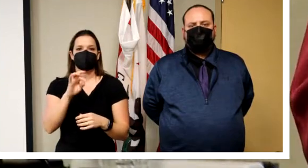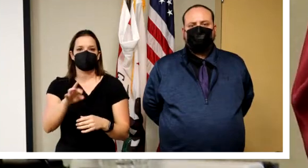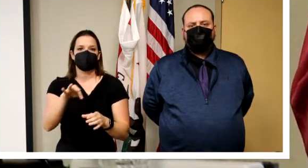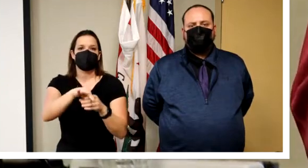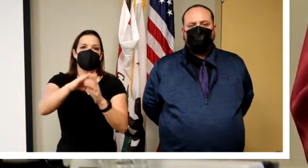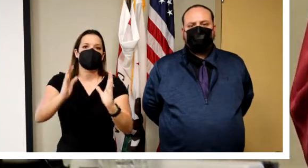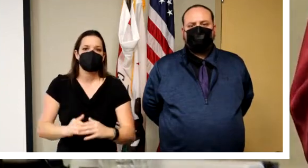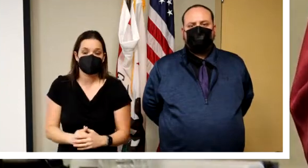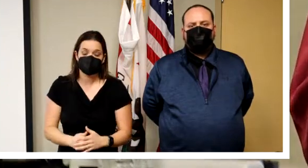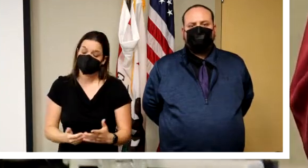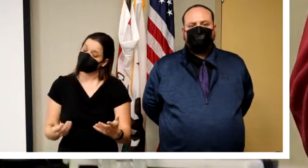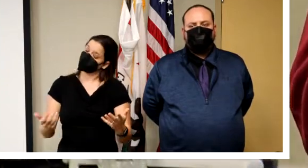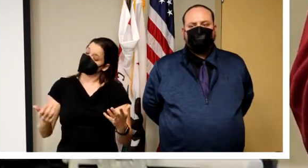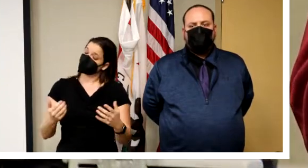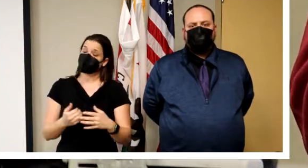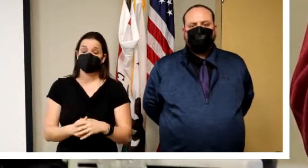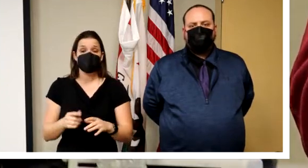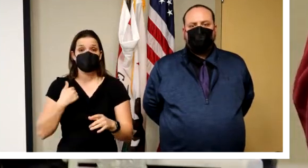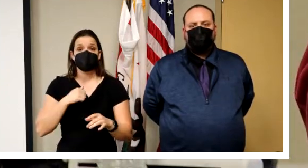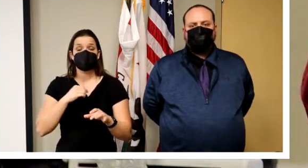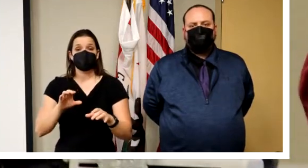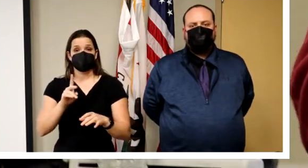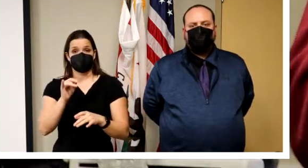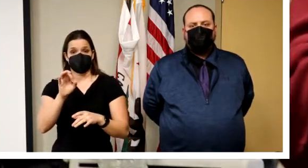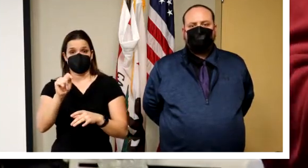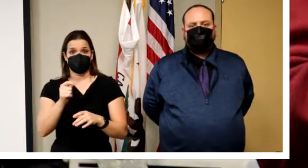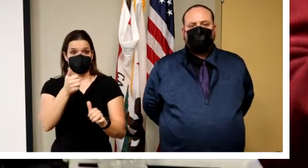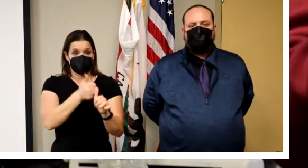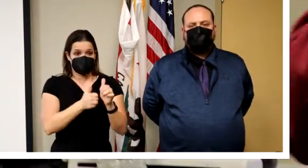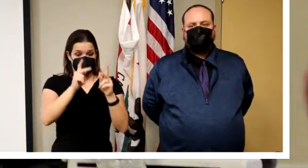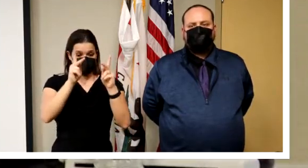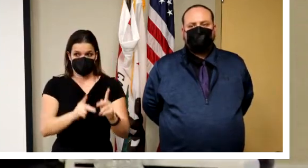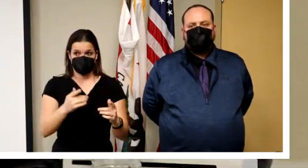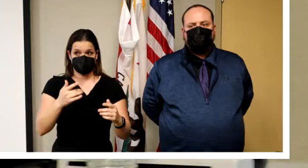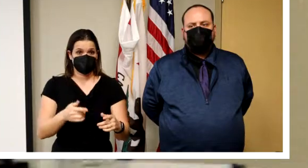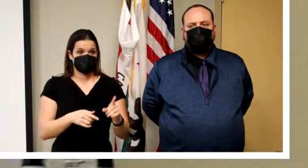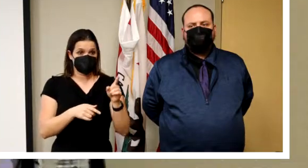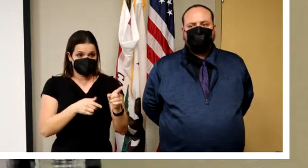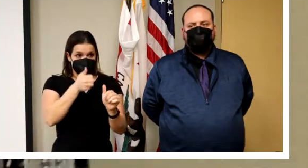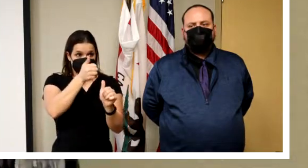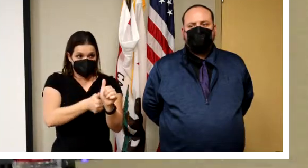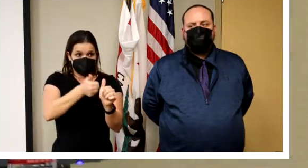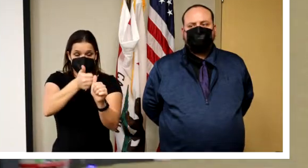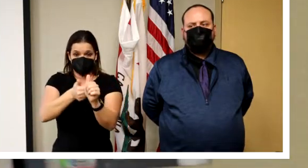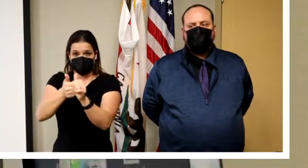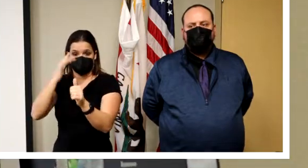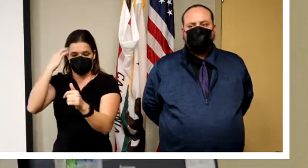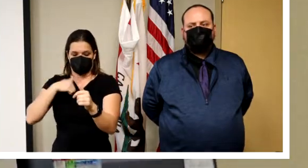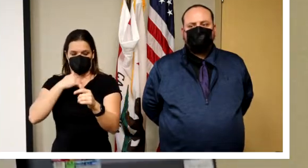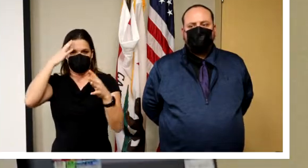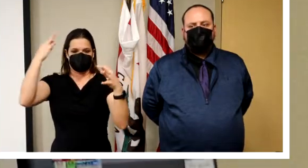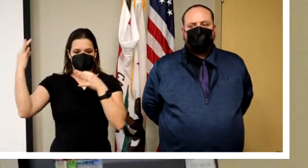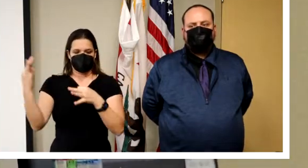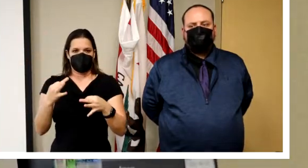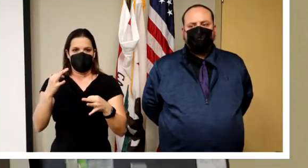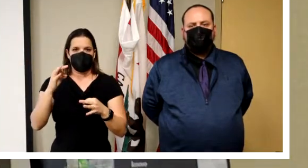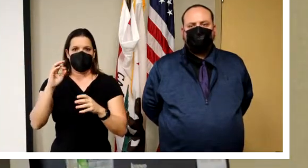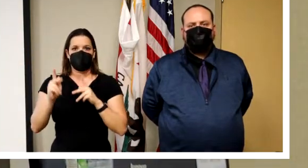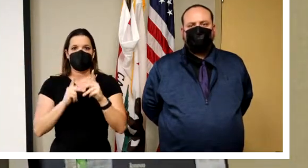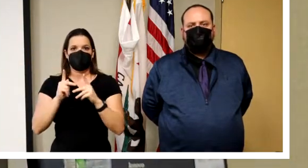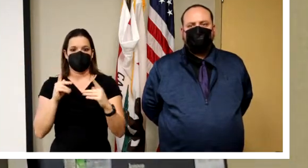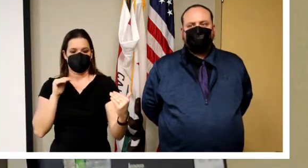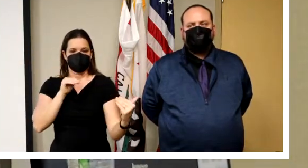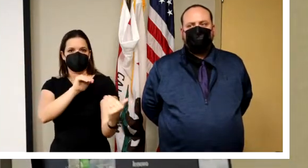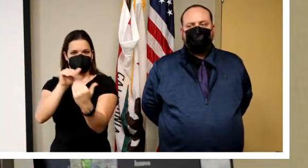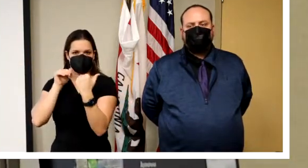districting, we do it by every living heartbeat within that entity, and that's how we determine population equality, and we're going to talk about that